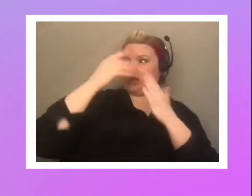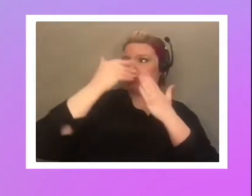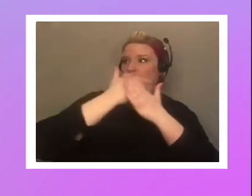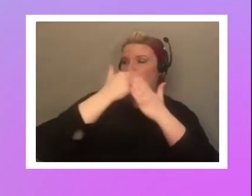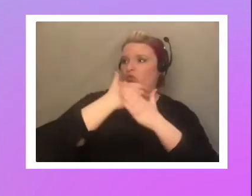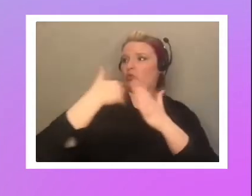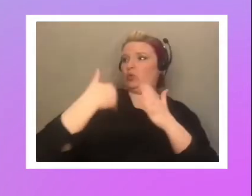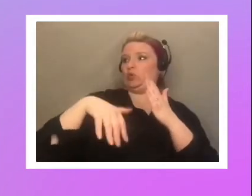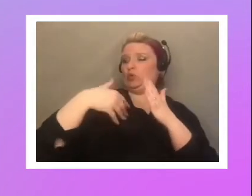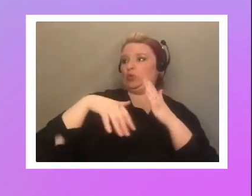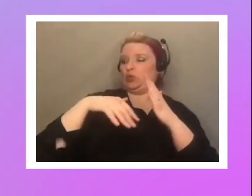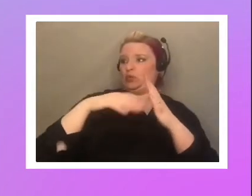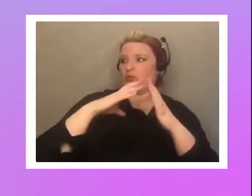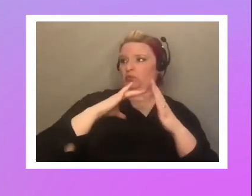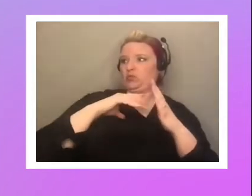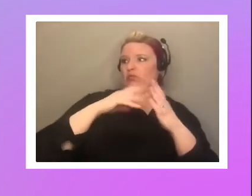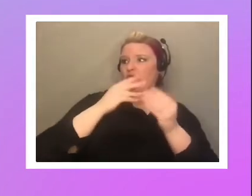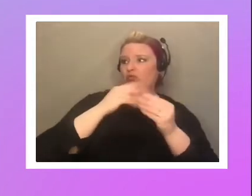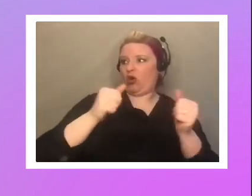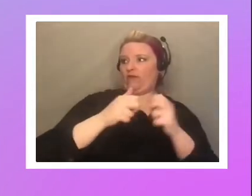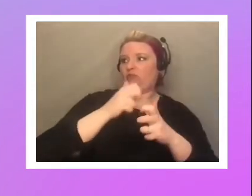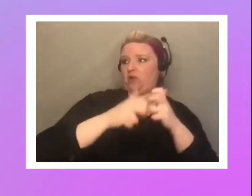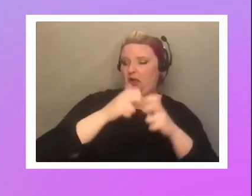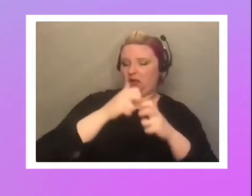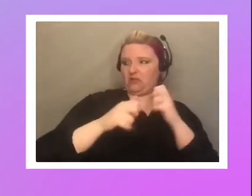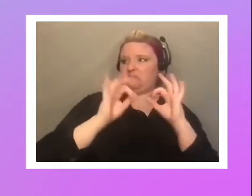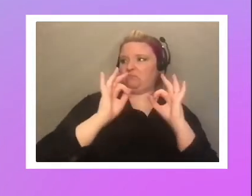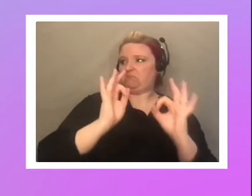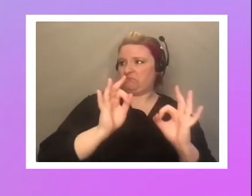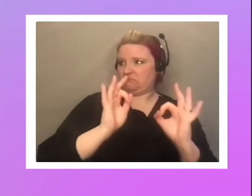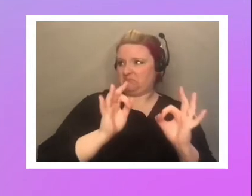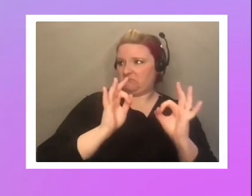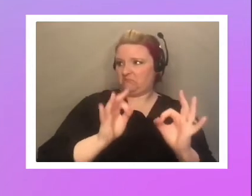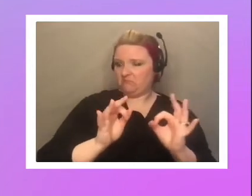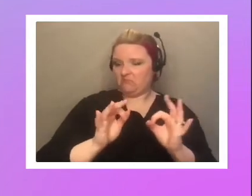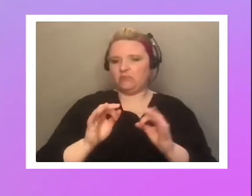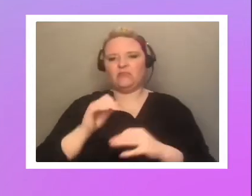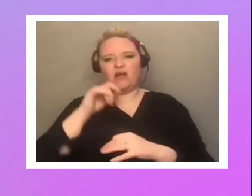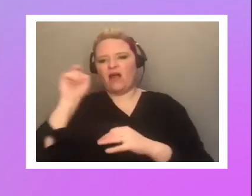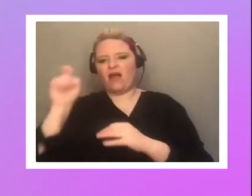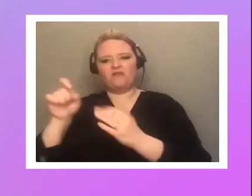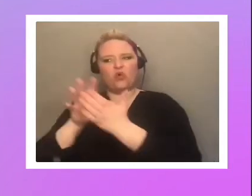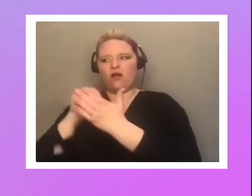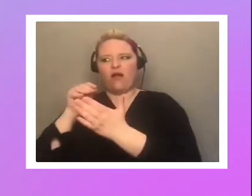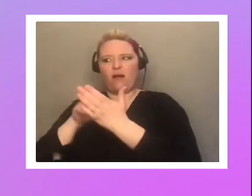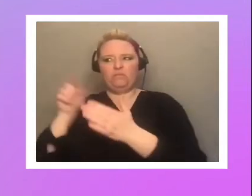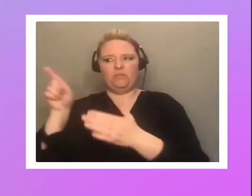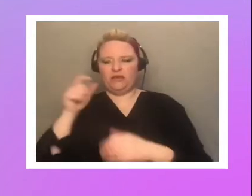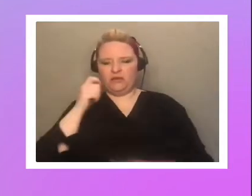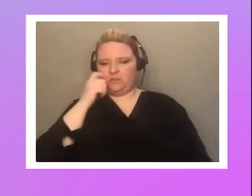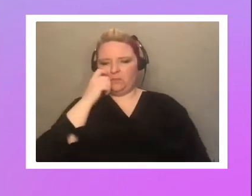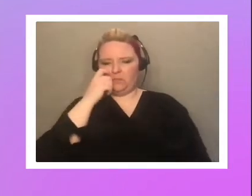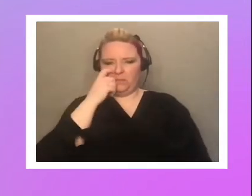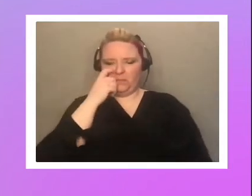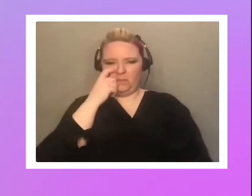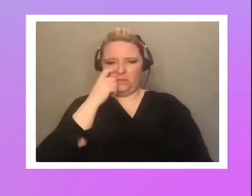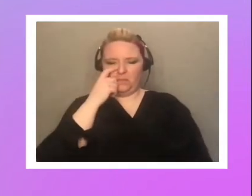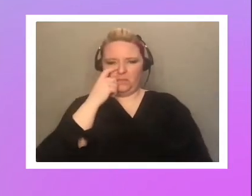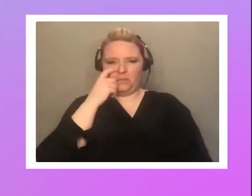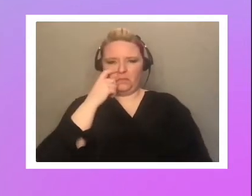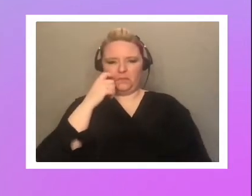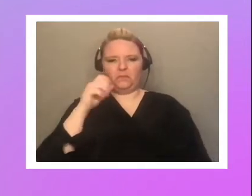and solves real problems for your audience. And it can be